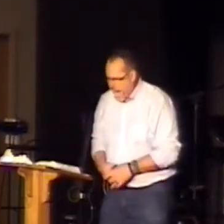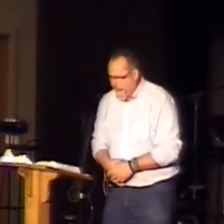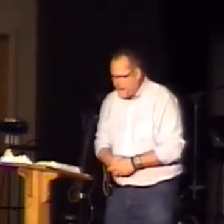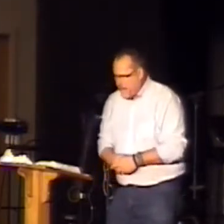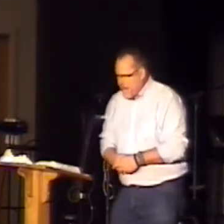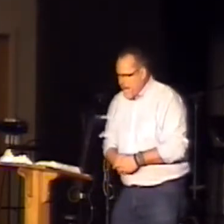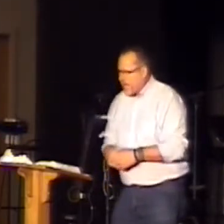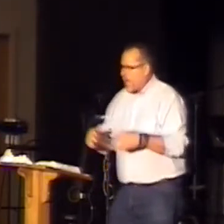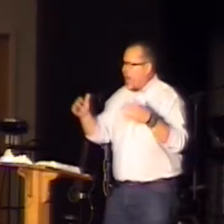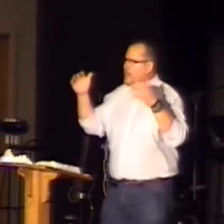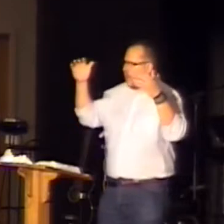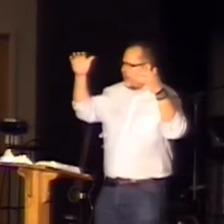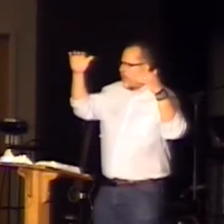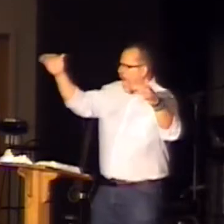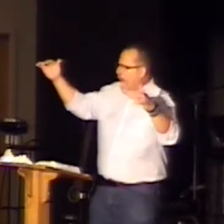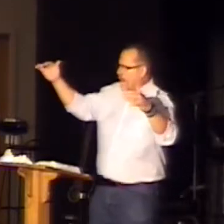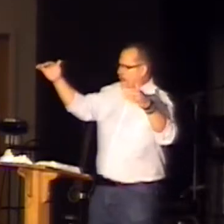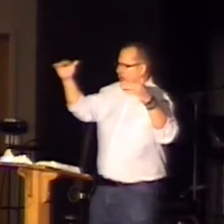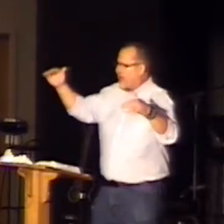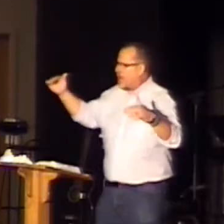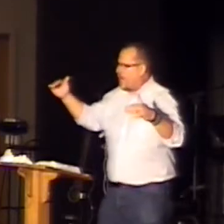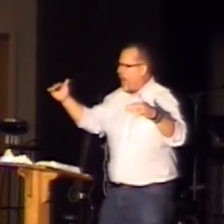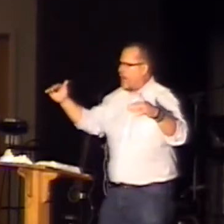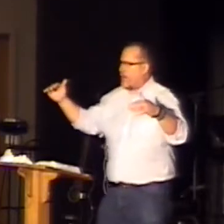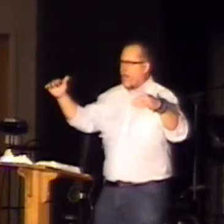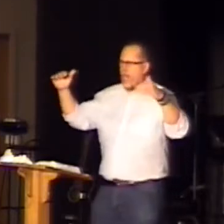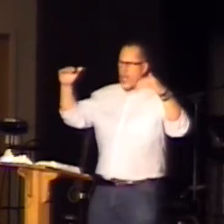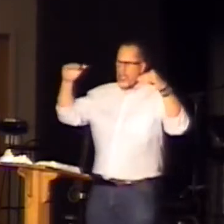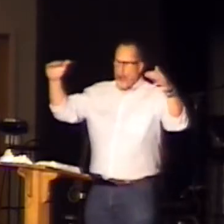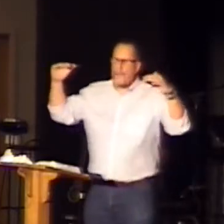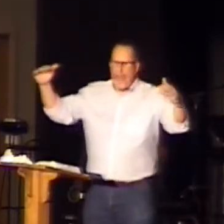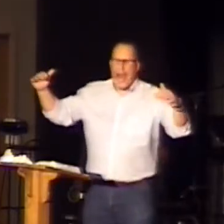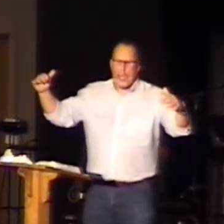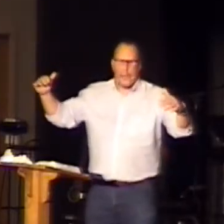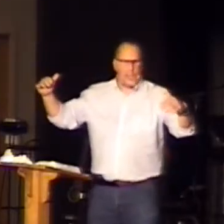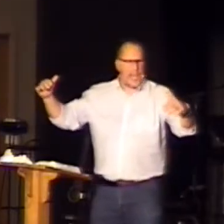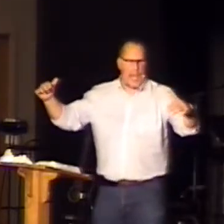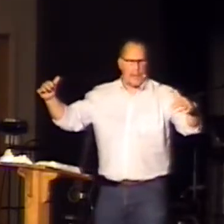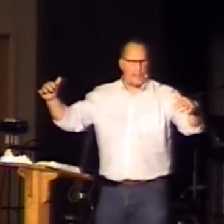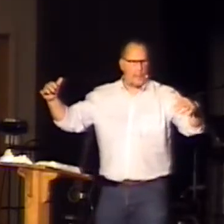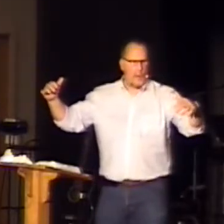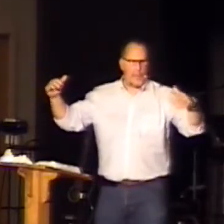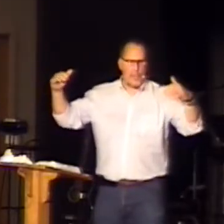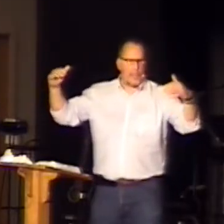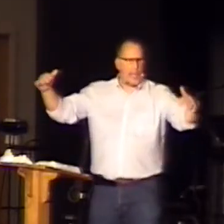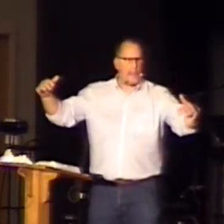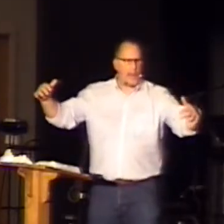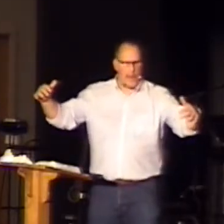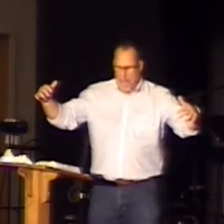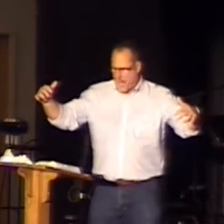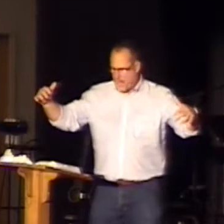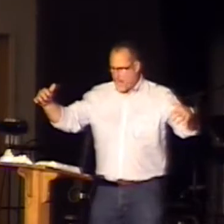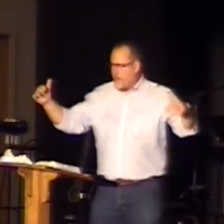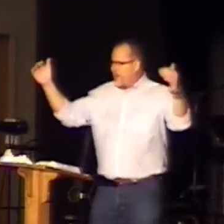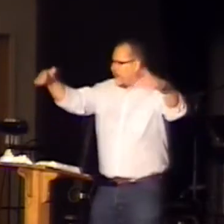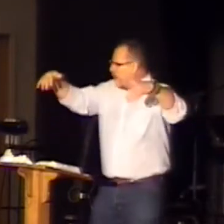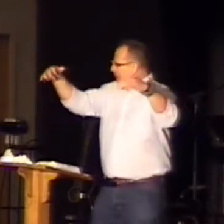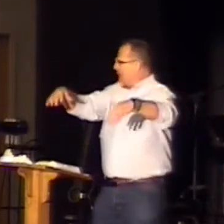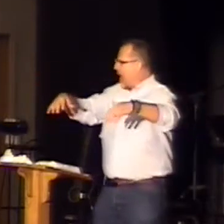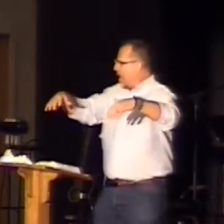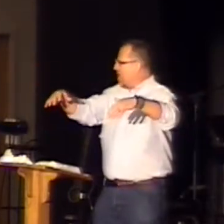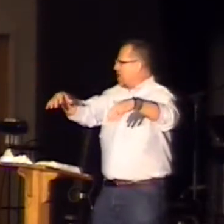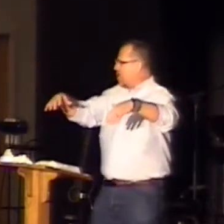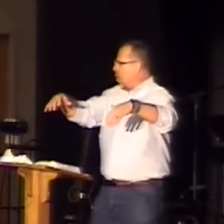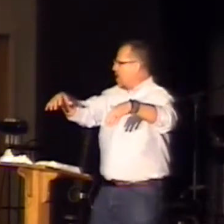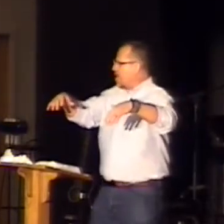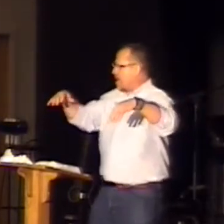you have. It comes from God, your Heavenly Father. You're valuable to him, whether you believe it or not. And that's what I